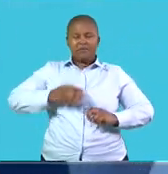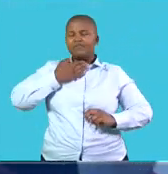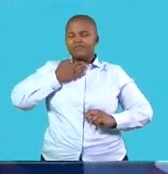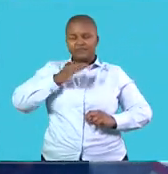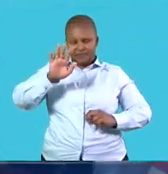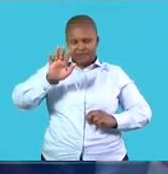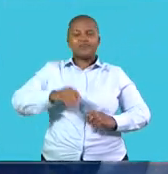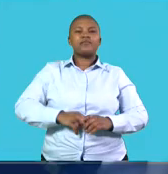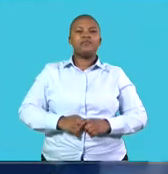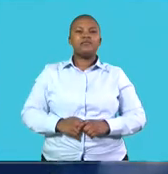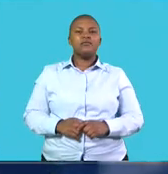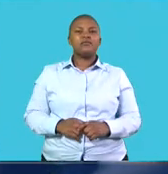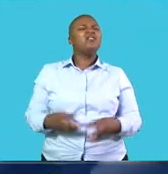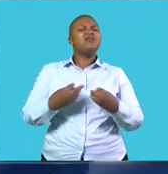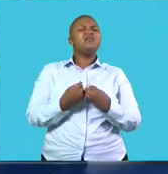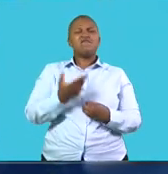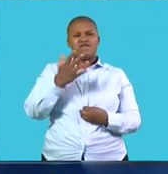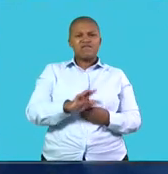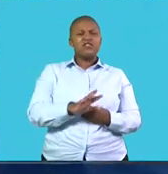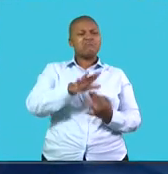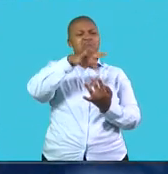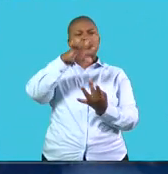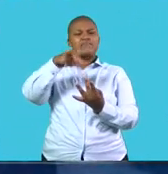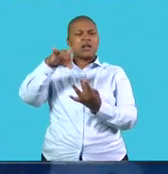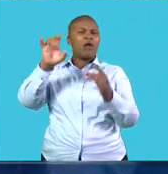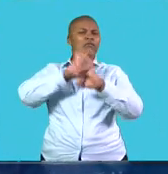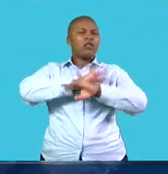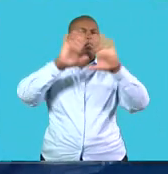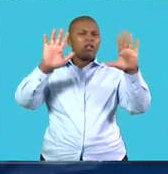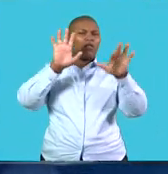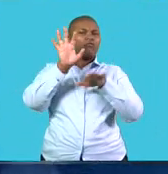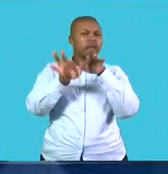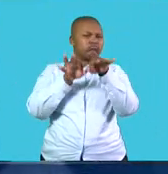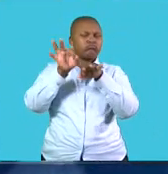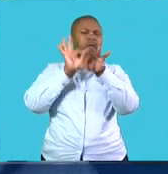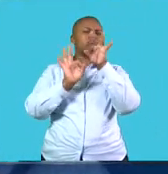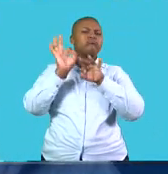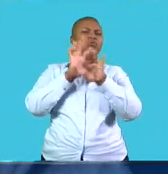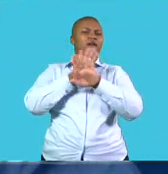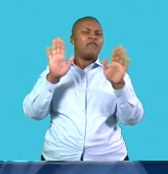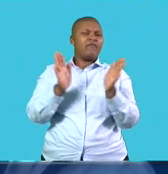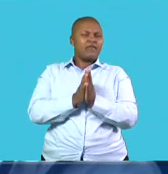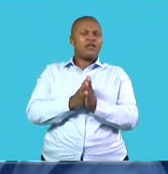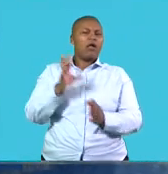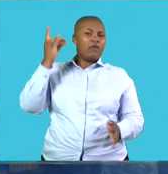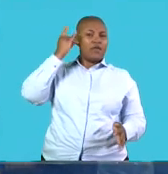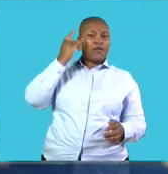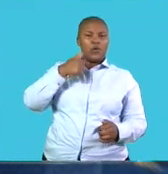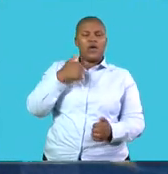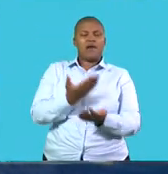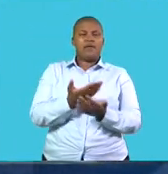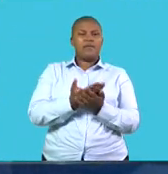and where things were pointed out very clearly and directly with us, and we've been able